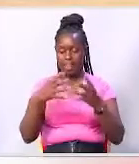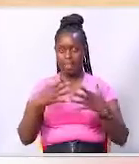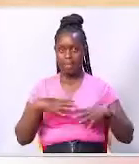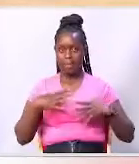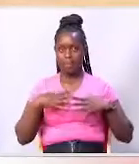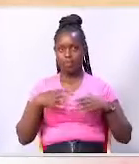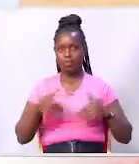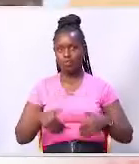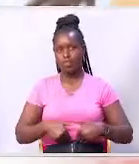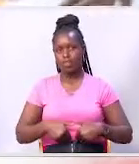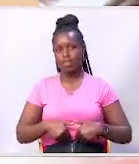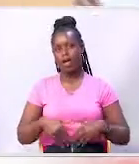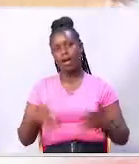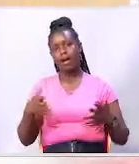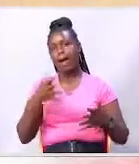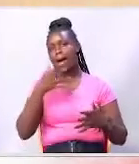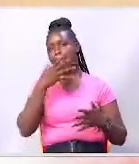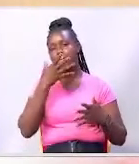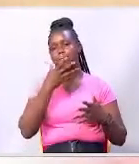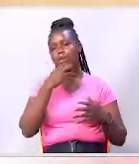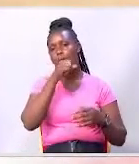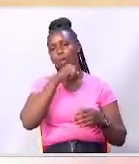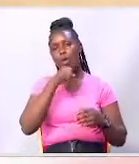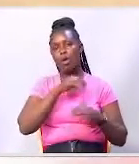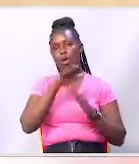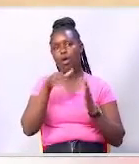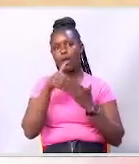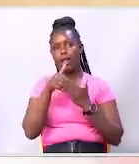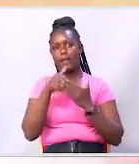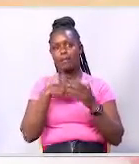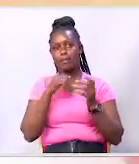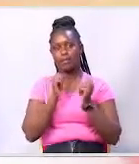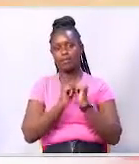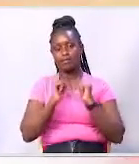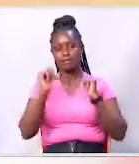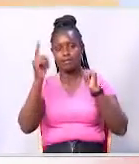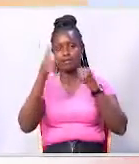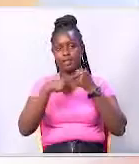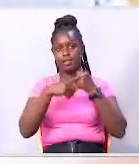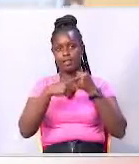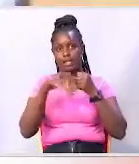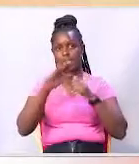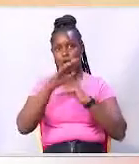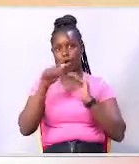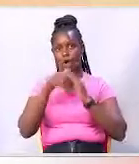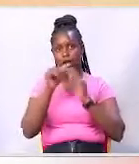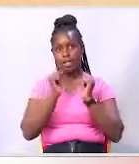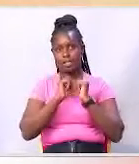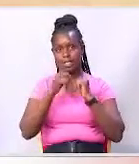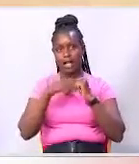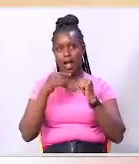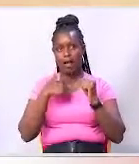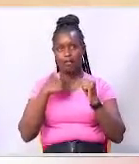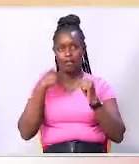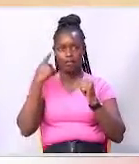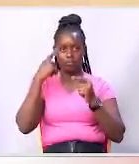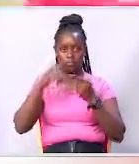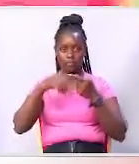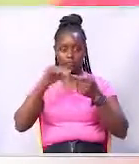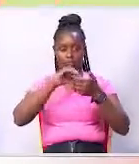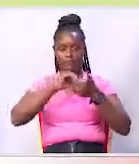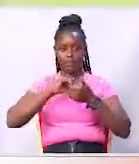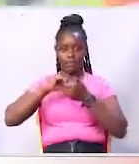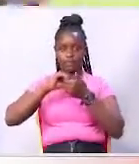wazee na timu zote. Timu zote ni 16 na kila team iko na mchezaji wawili wa league ya Federation ya